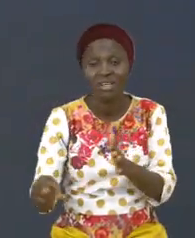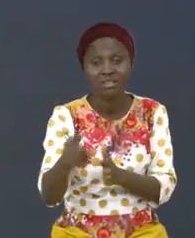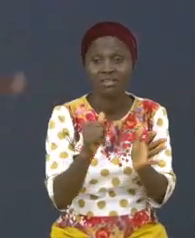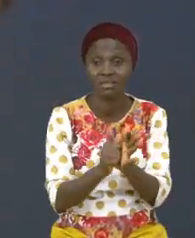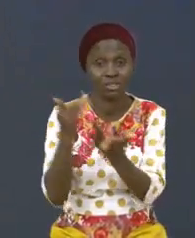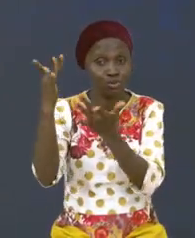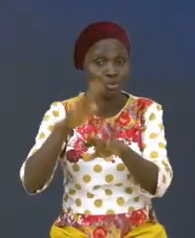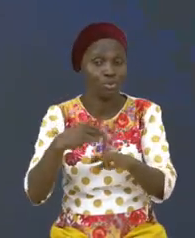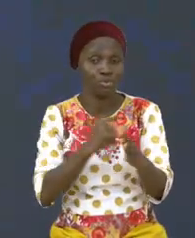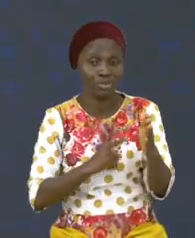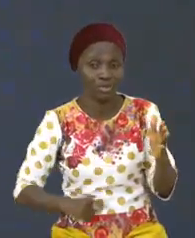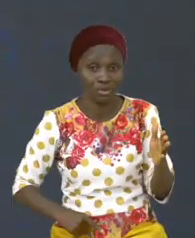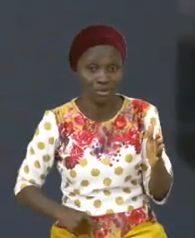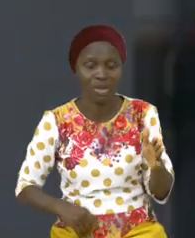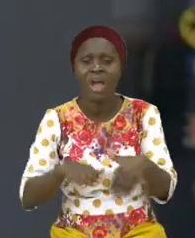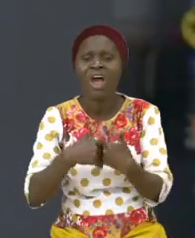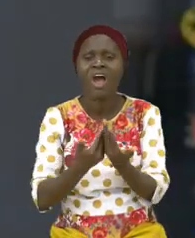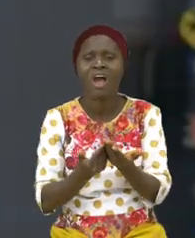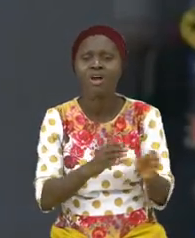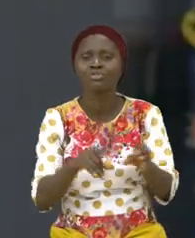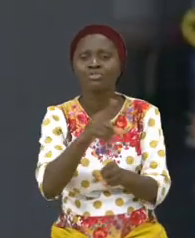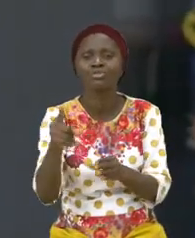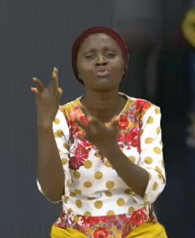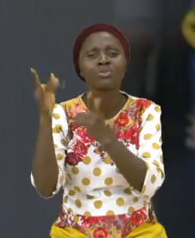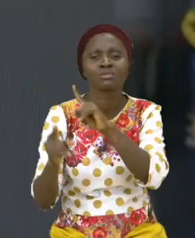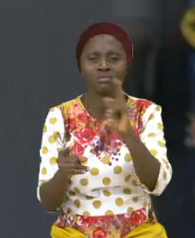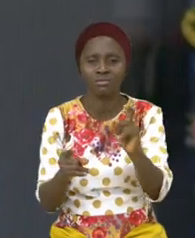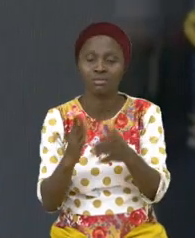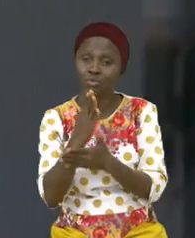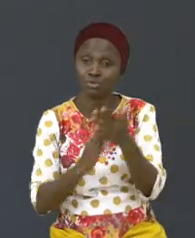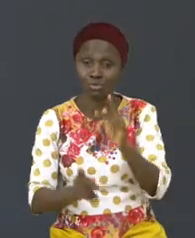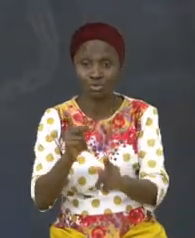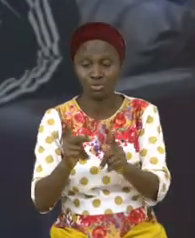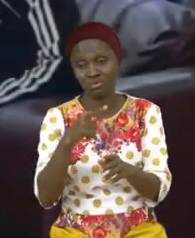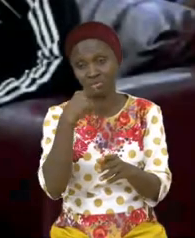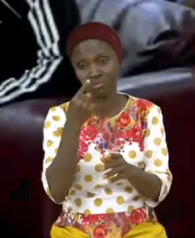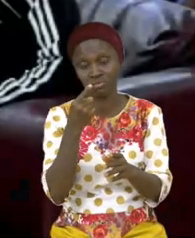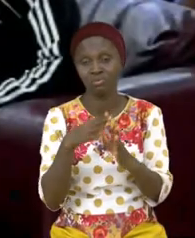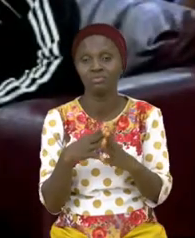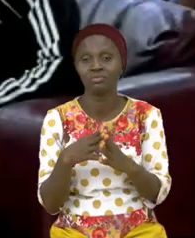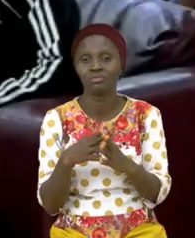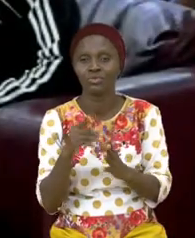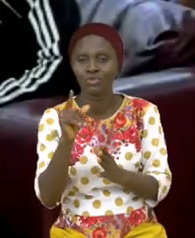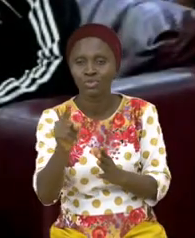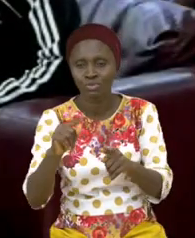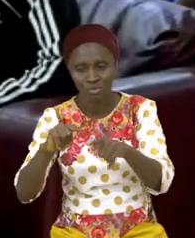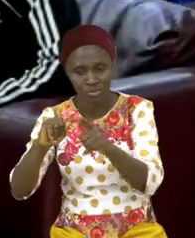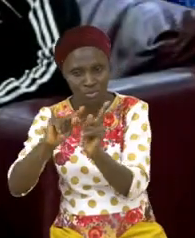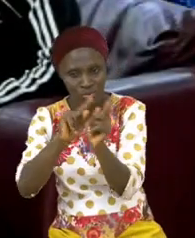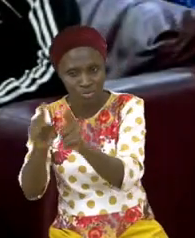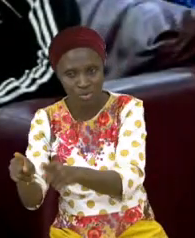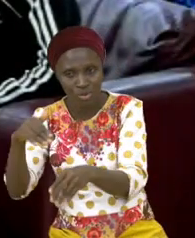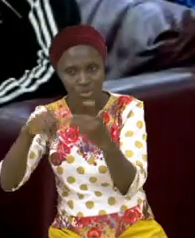the Lord. How do you wait? Some people say, you go into your